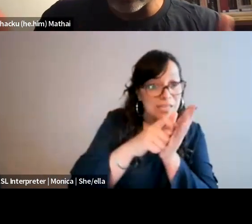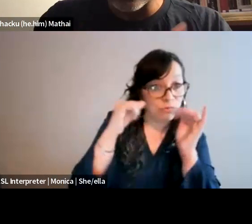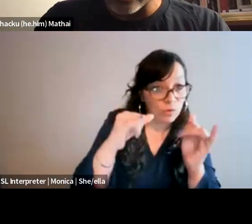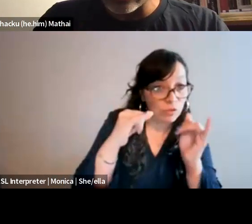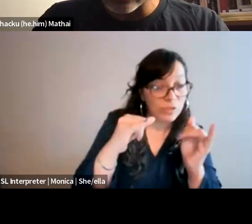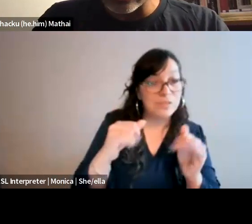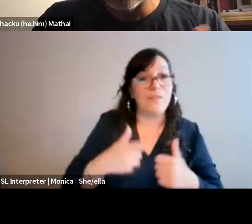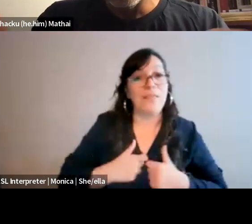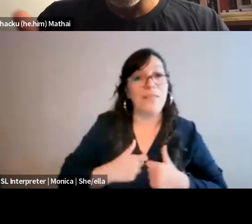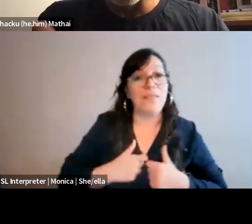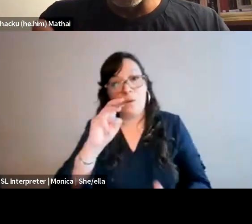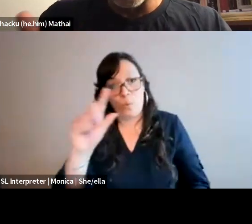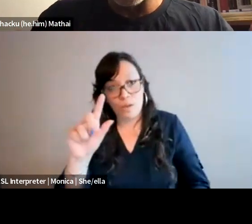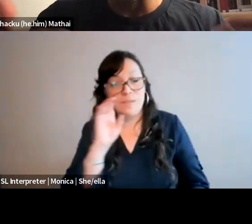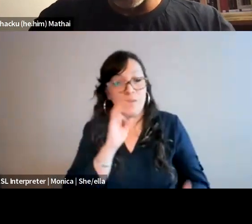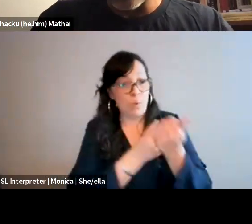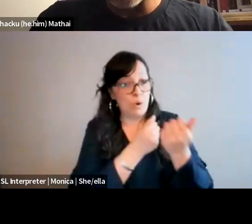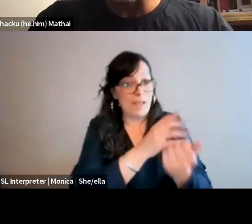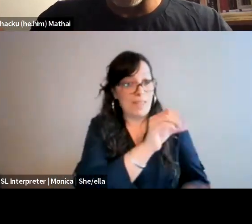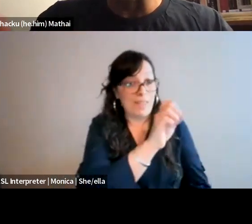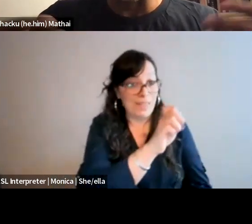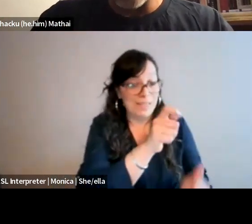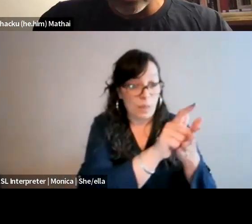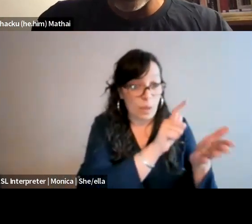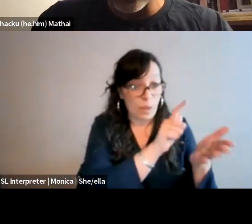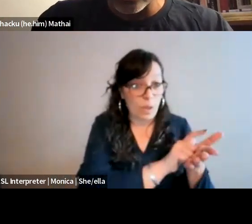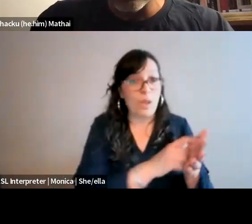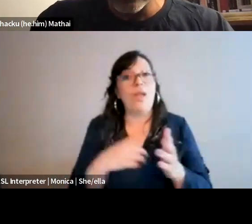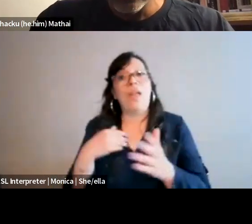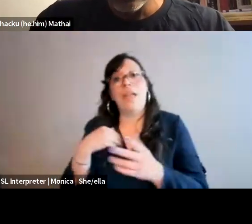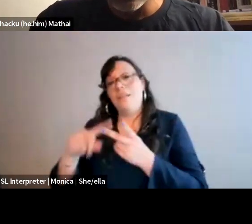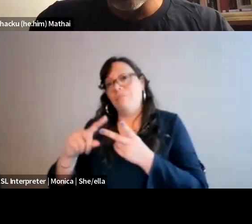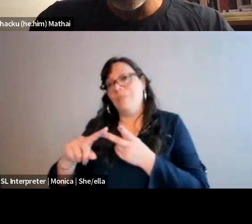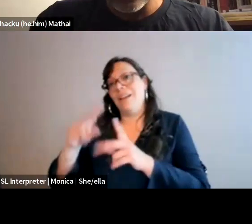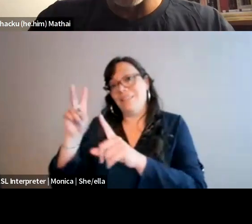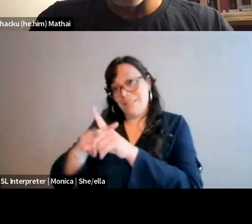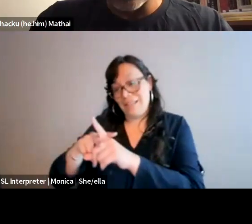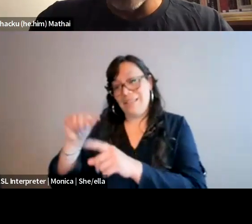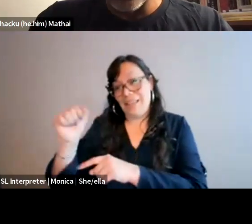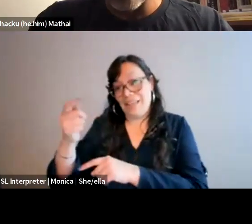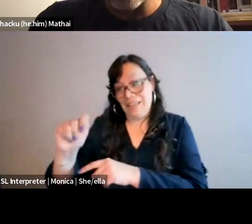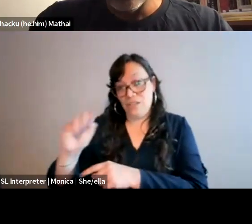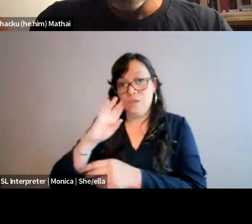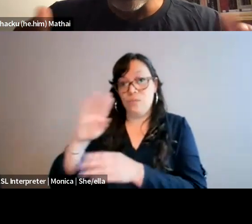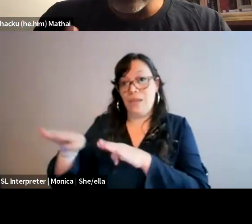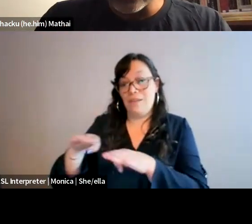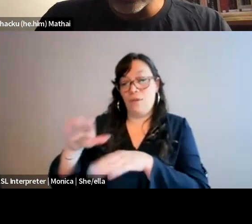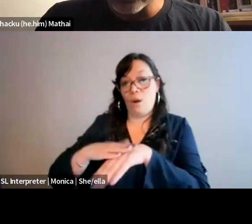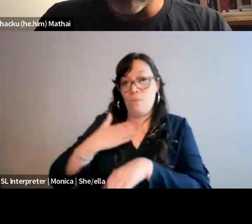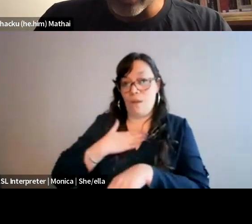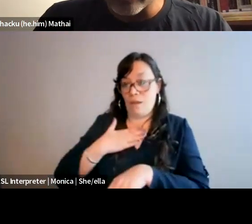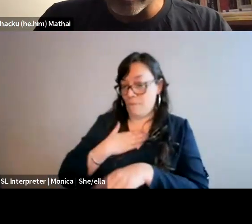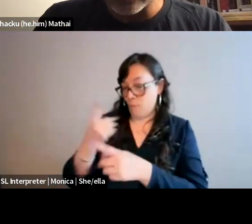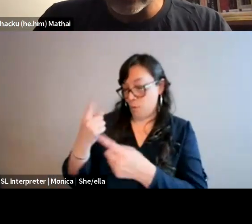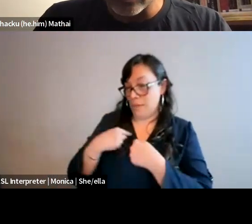that's supported by case law, and then the actual regulation that assigns an agent to act on my behalf. The thing that's